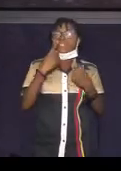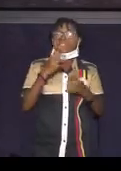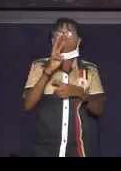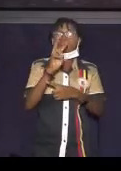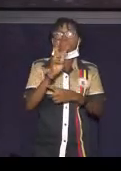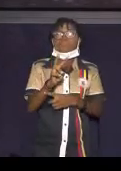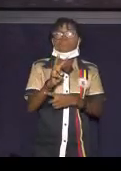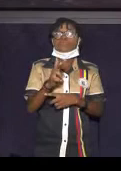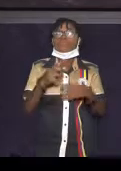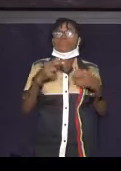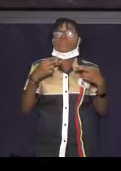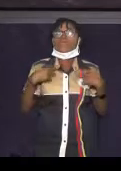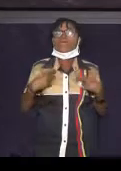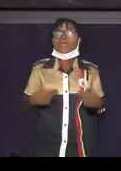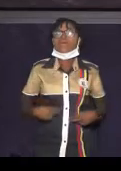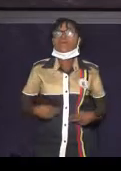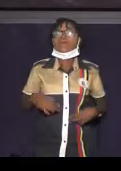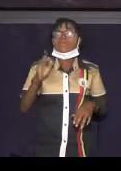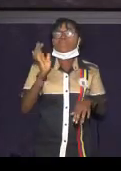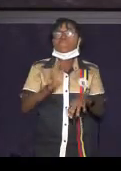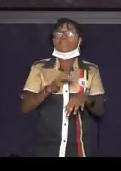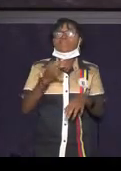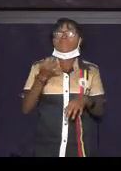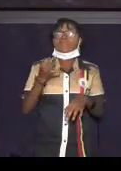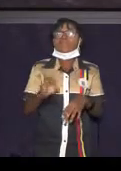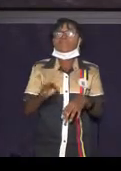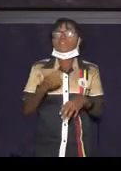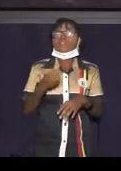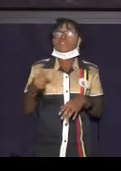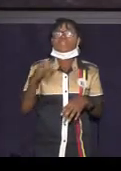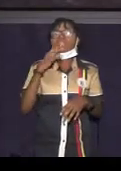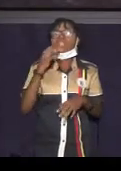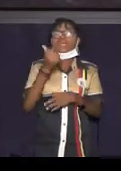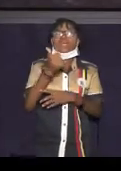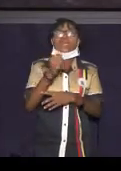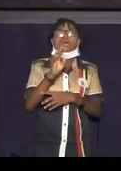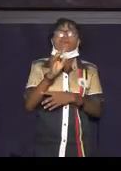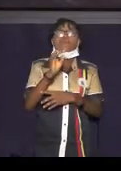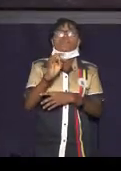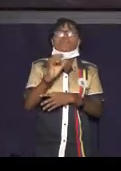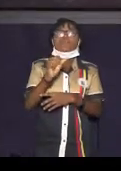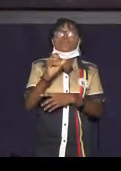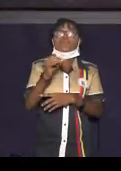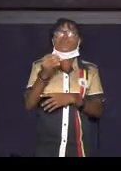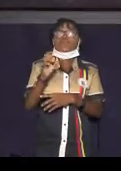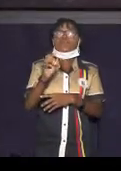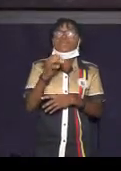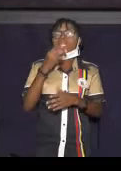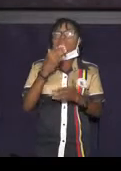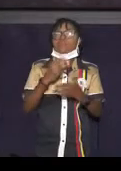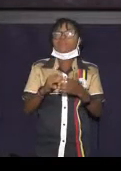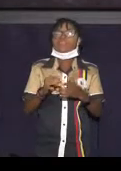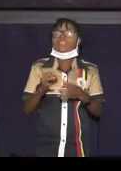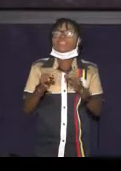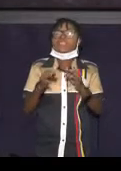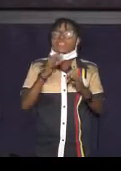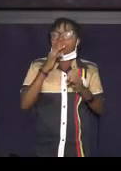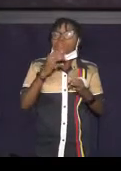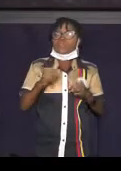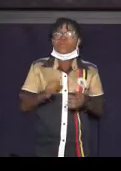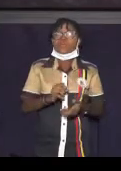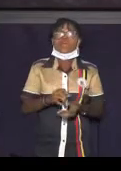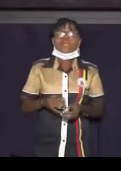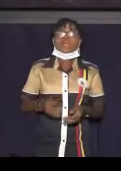of substance abuse. Chills and cramps, nausea, lack of appetite, increased